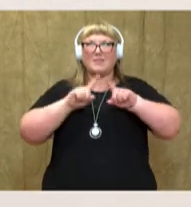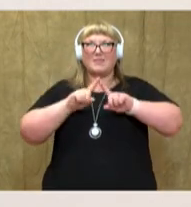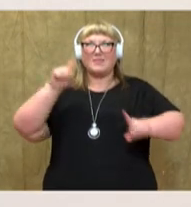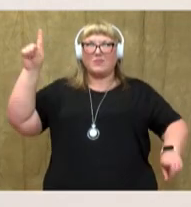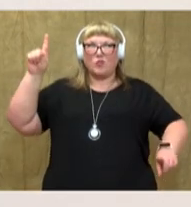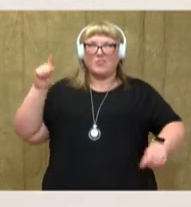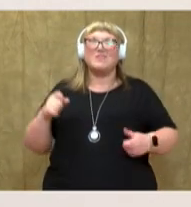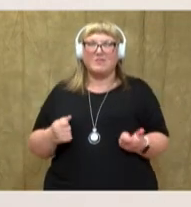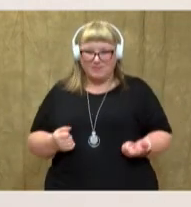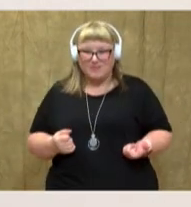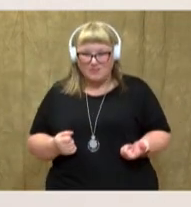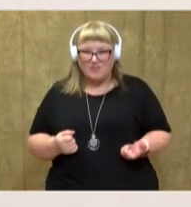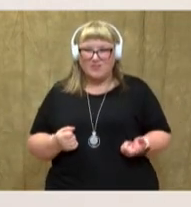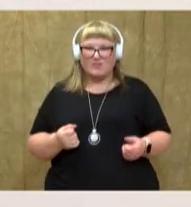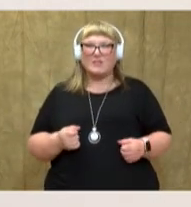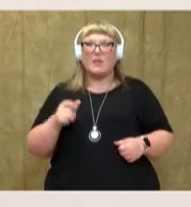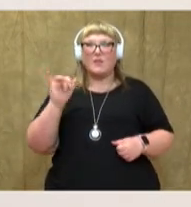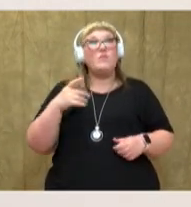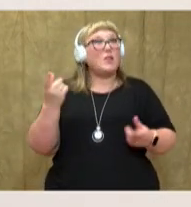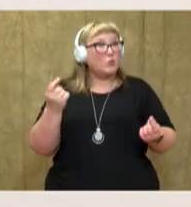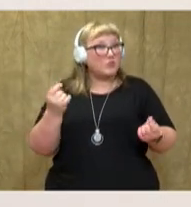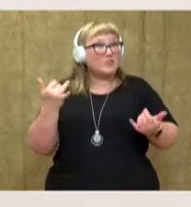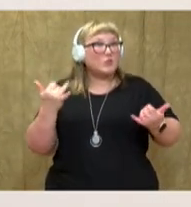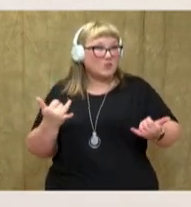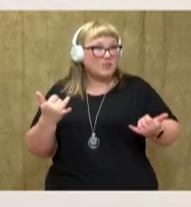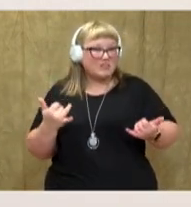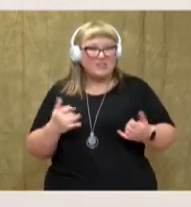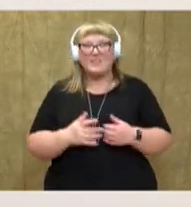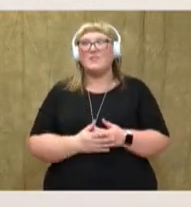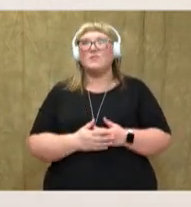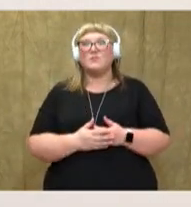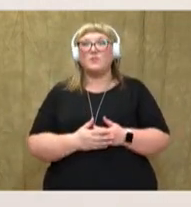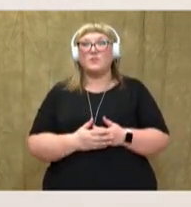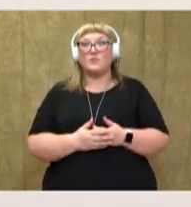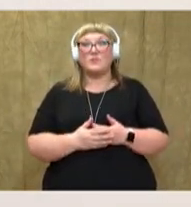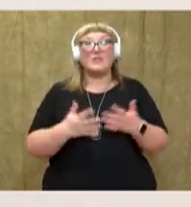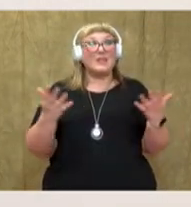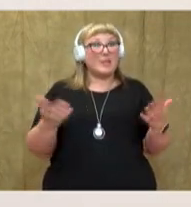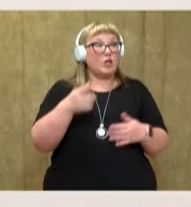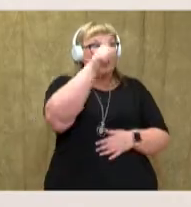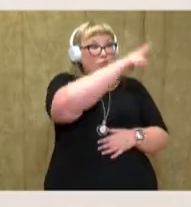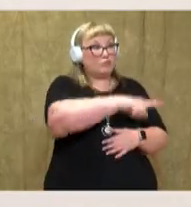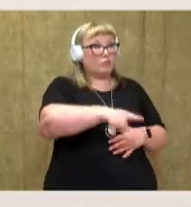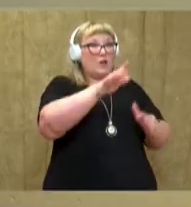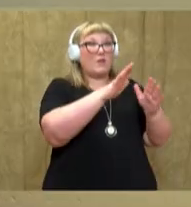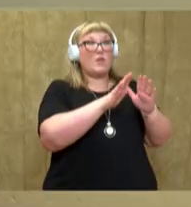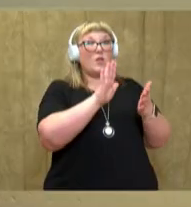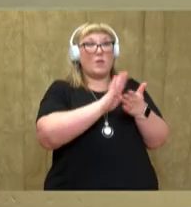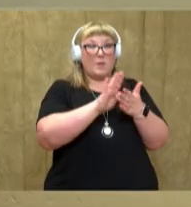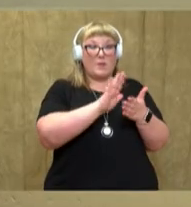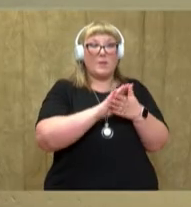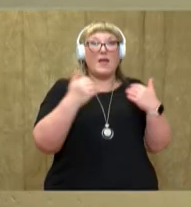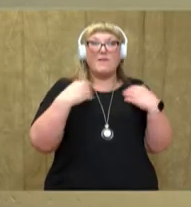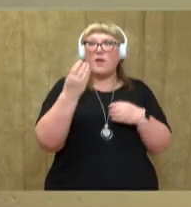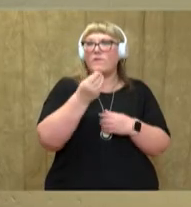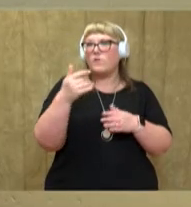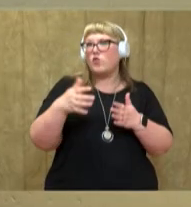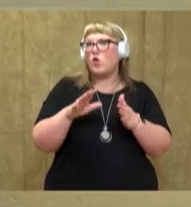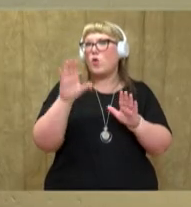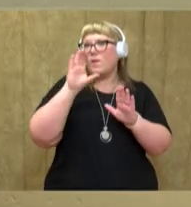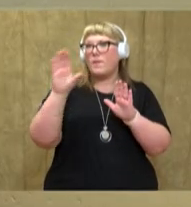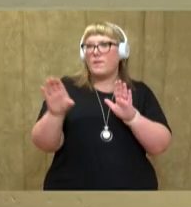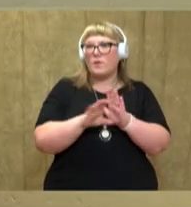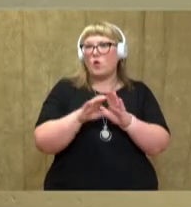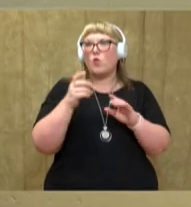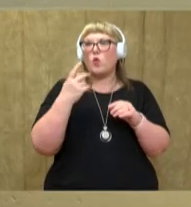get used to it. And that's exactly what you all did today. Here on our poster board, we have a few pictures. And we're gonna go through,